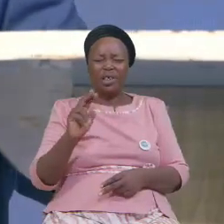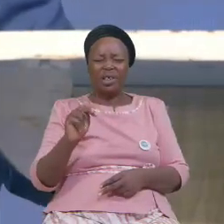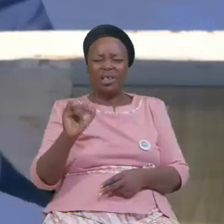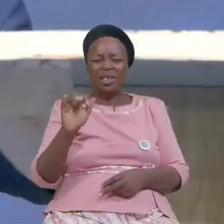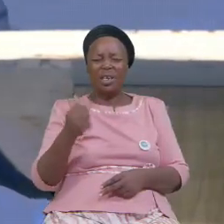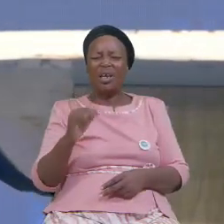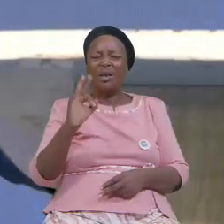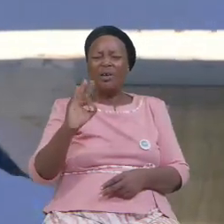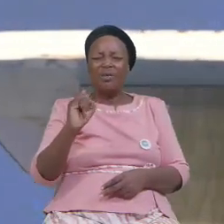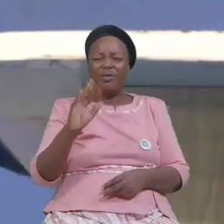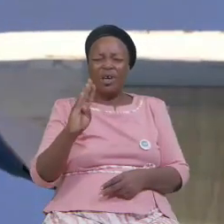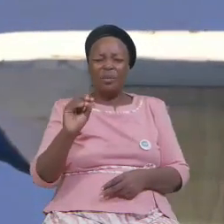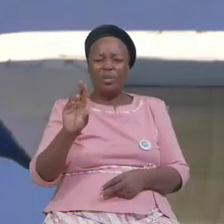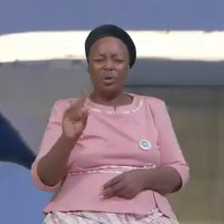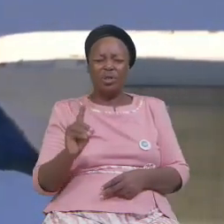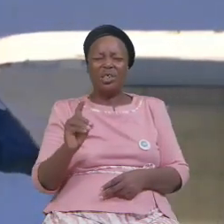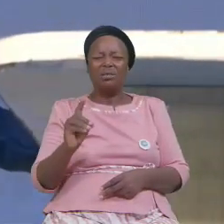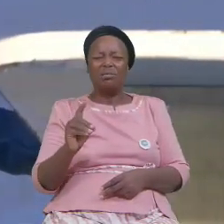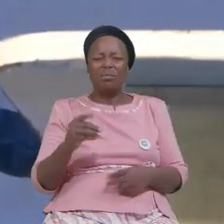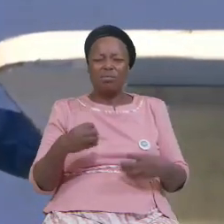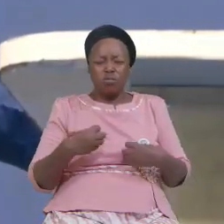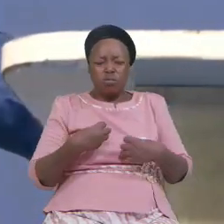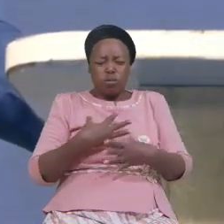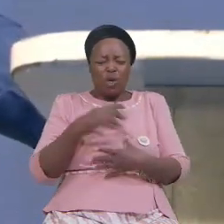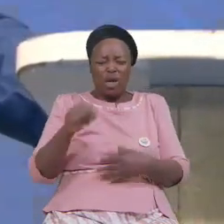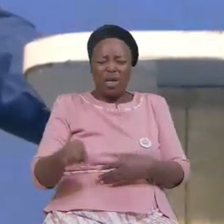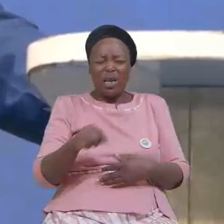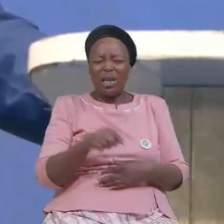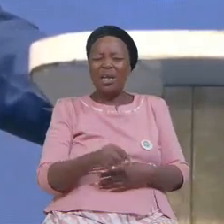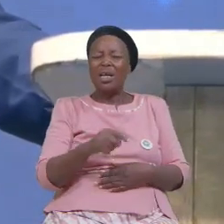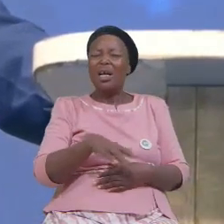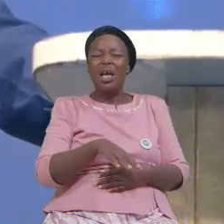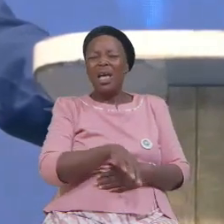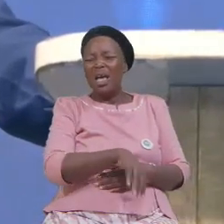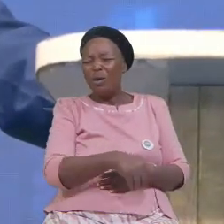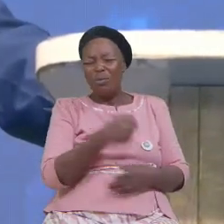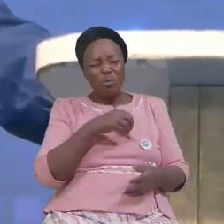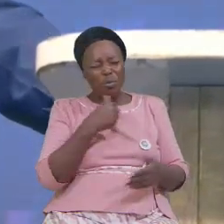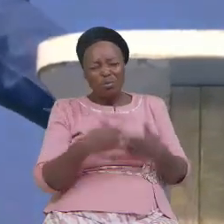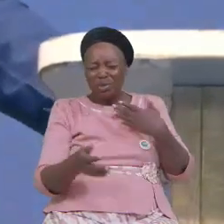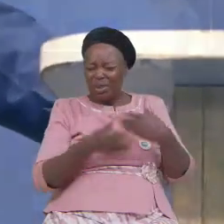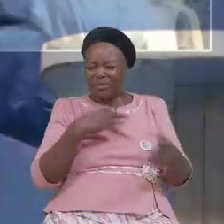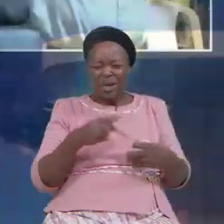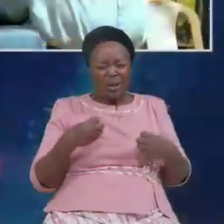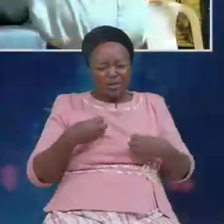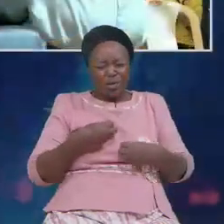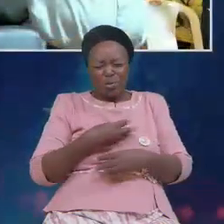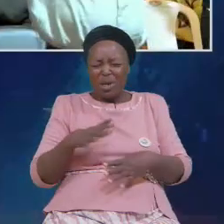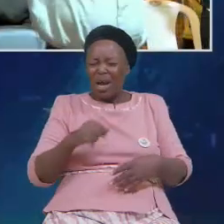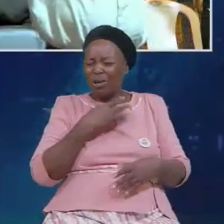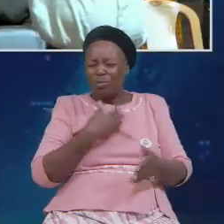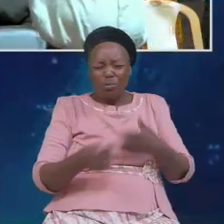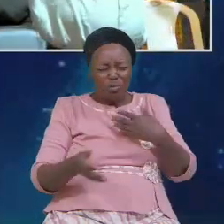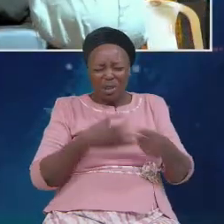fibroid, elephantiasis in the legs, whatever the swelling and whatever the